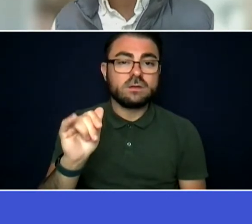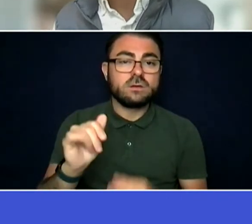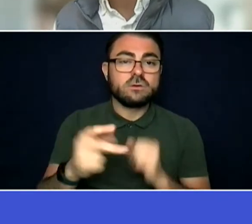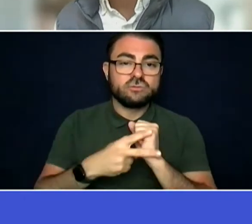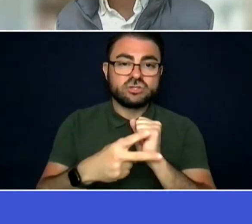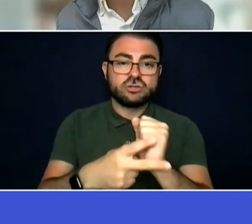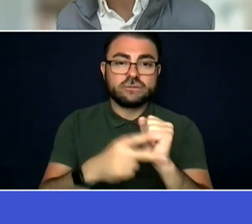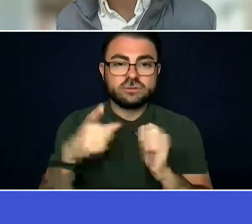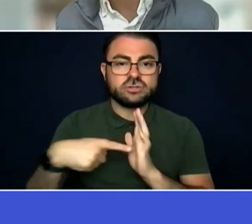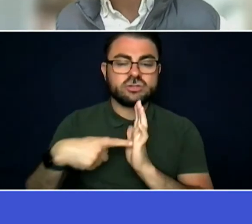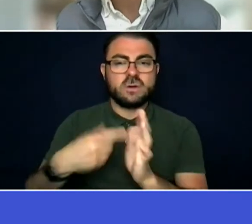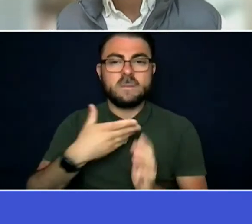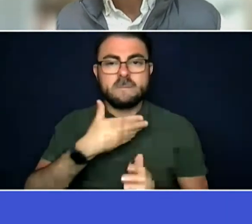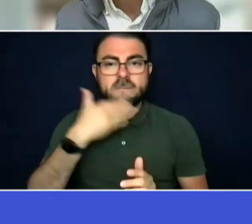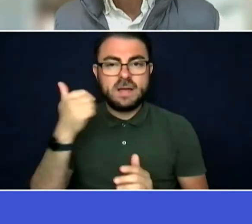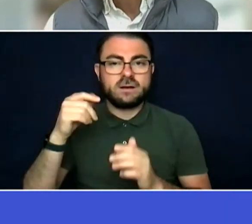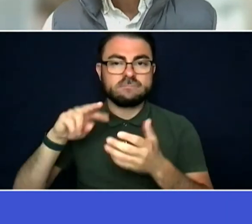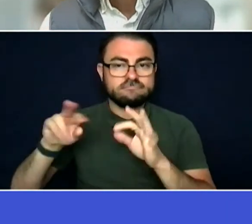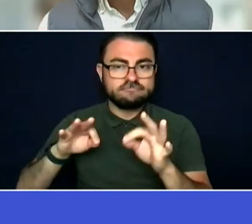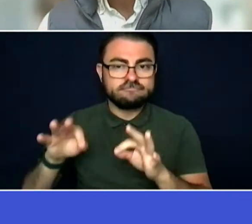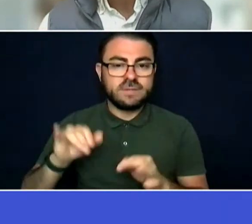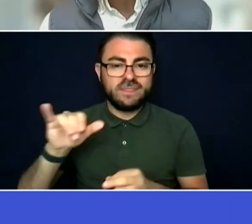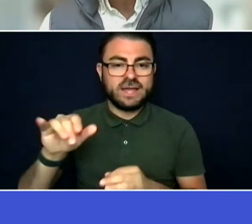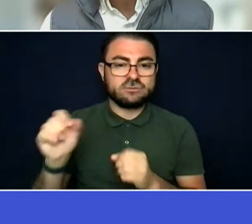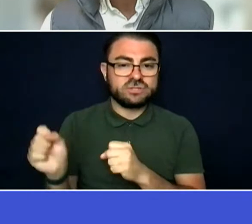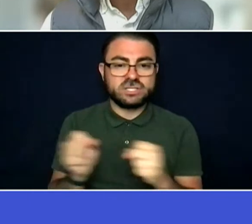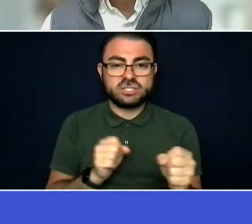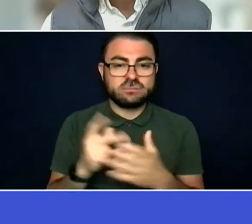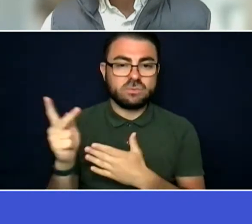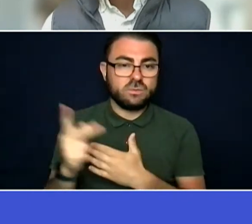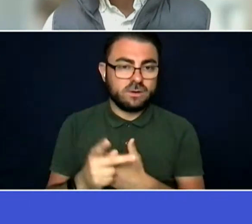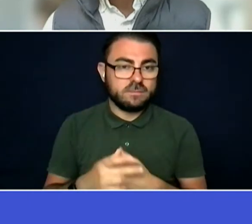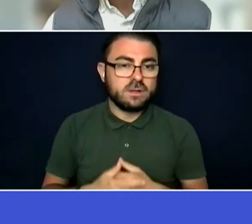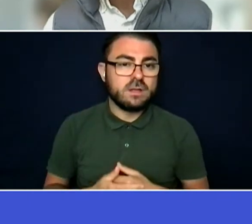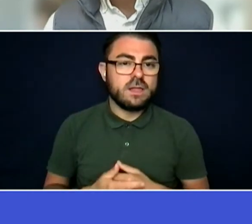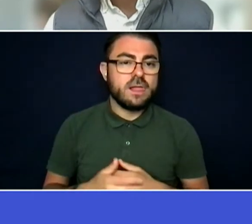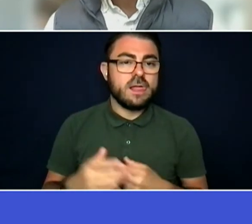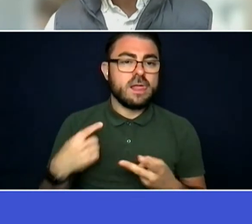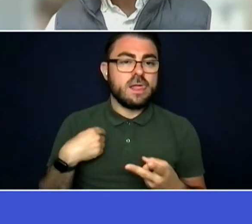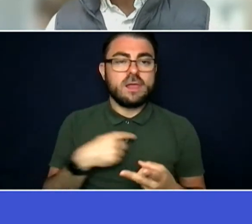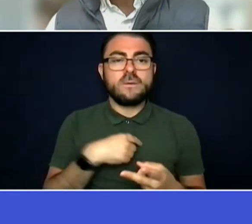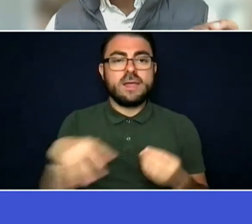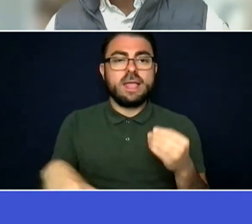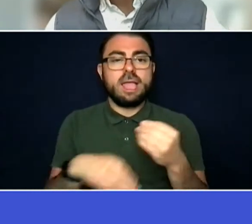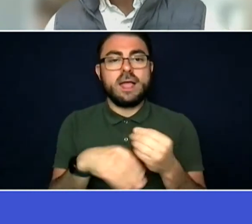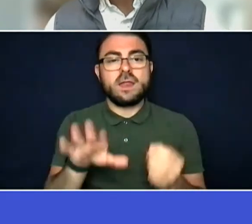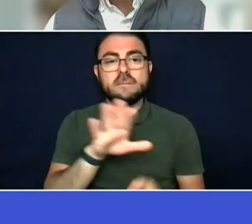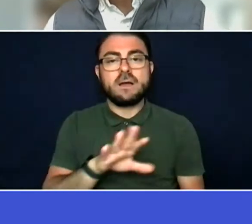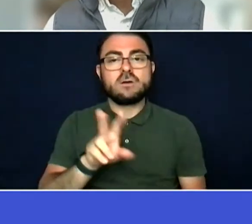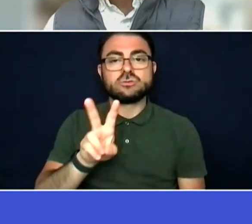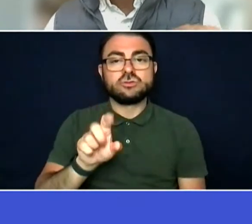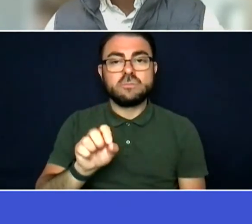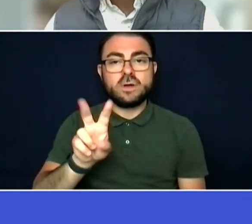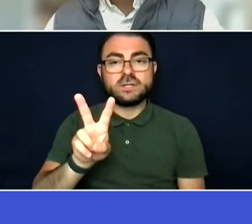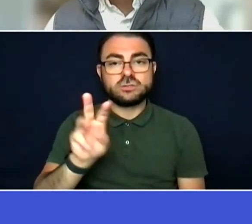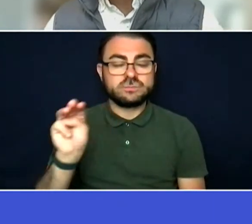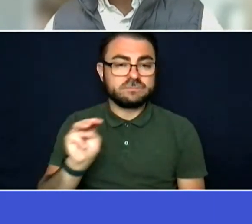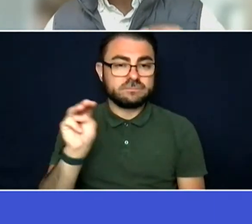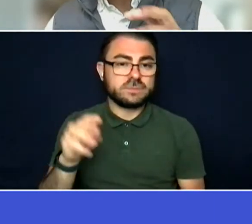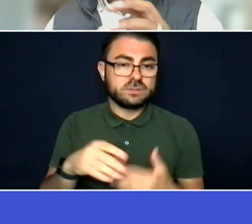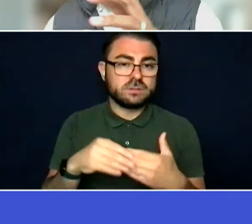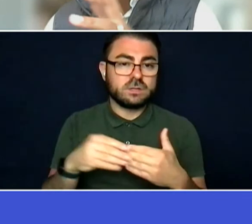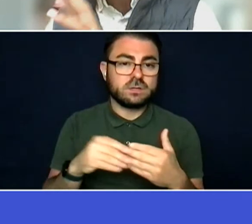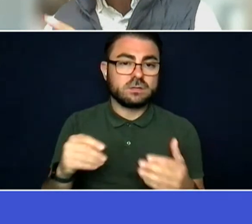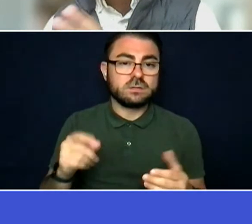funding category or strategic program. And we added about 2.2 additional that's allocated for